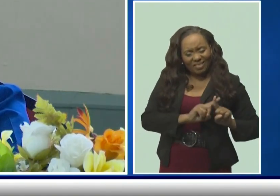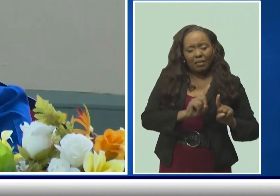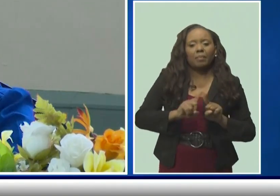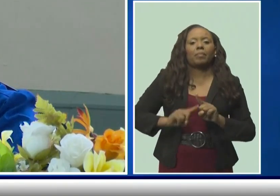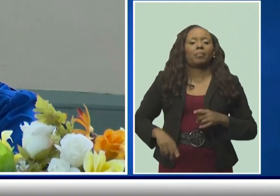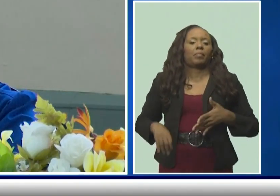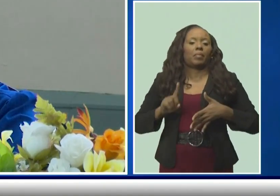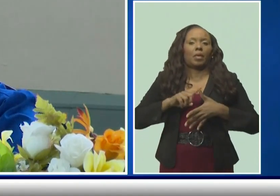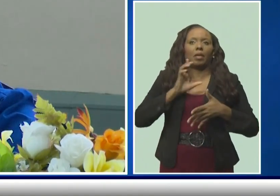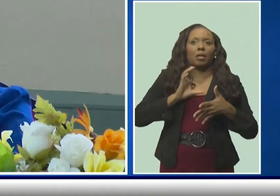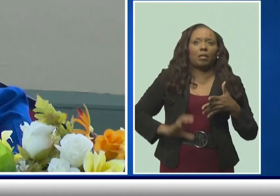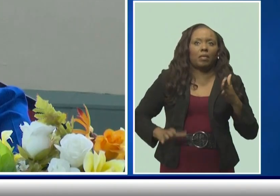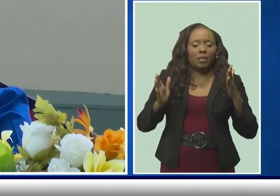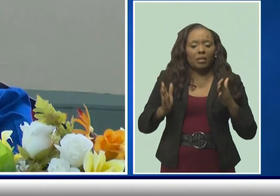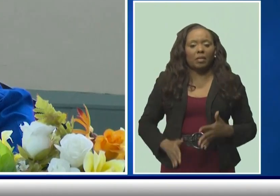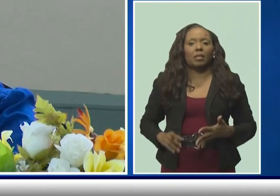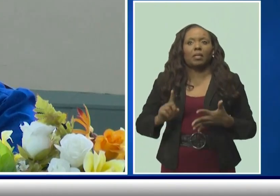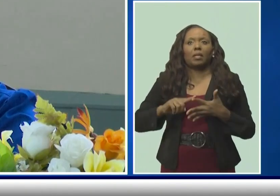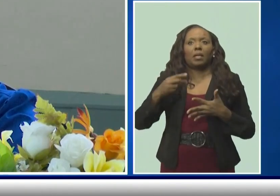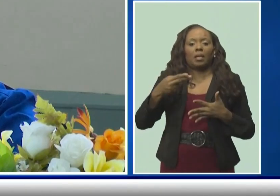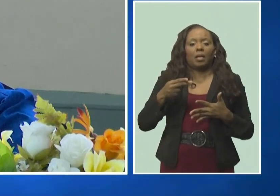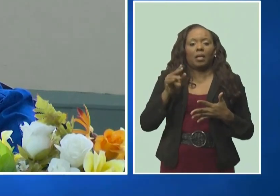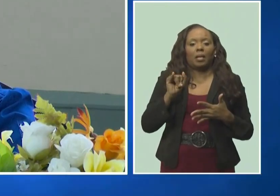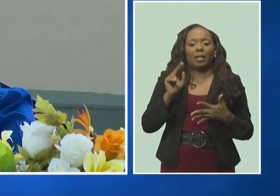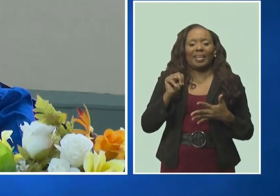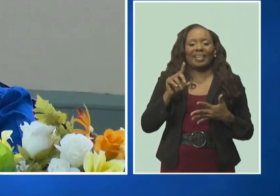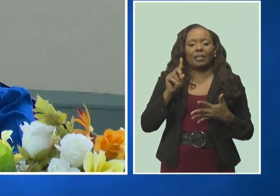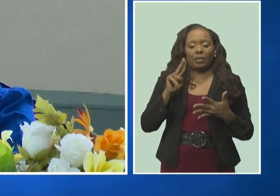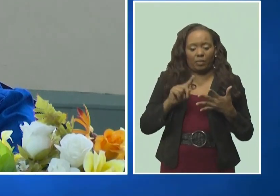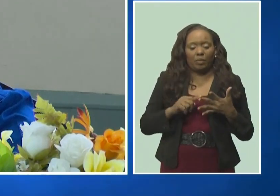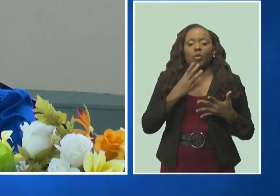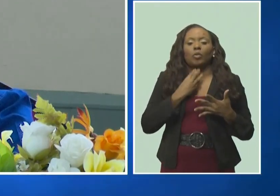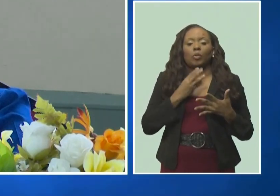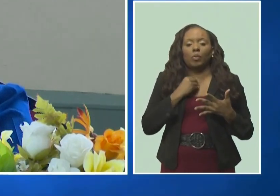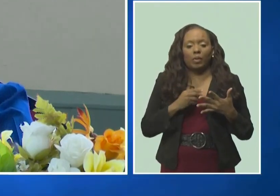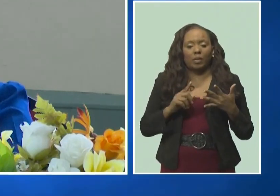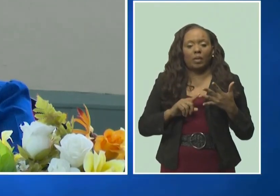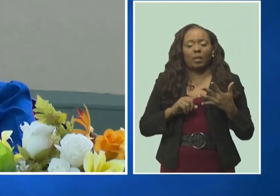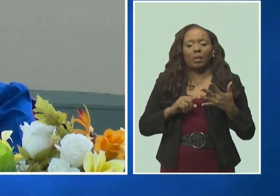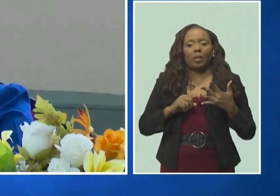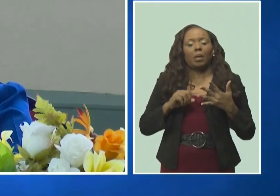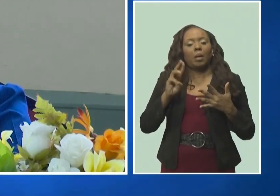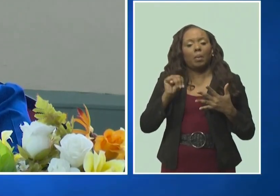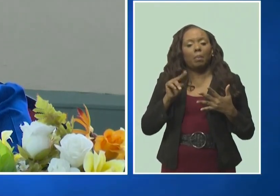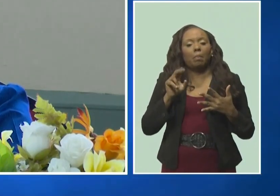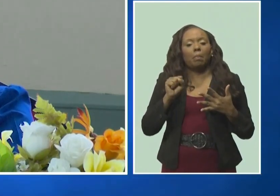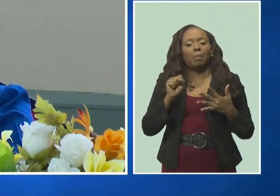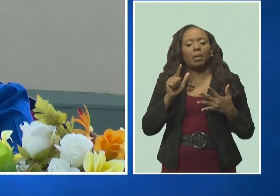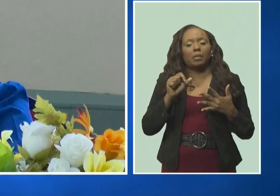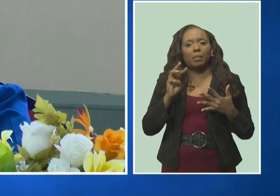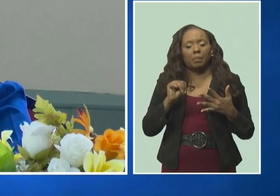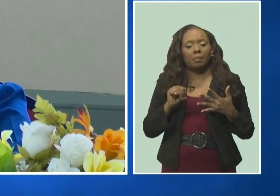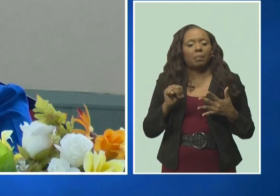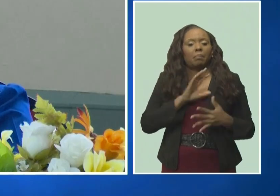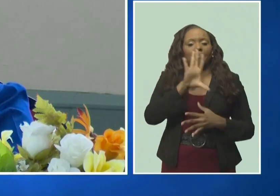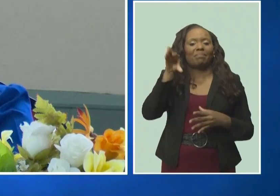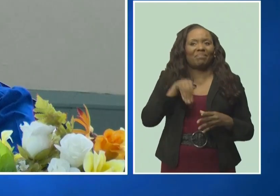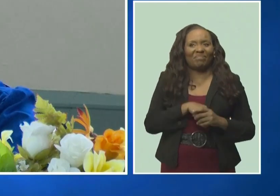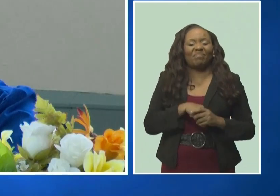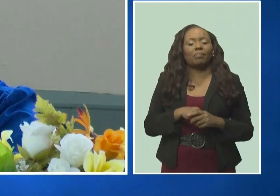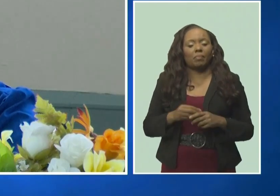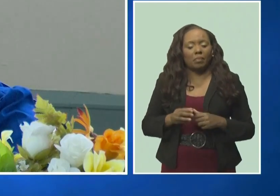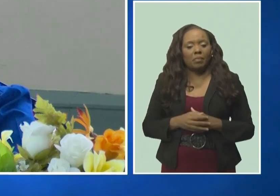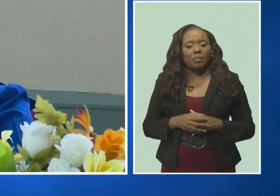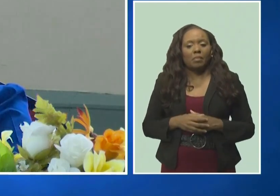some Christians, Hindu, the Jewish communities, Muslims. Everybody will be there participating